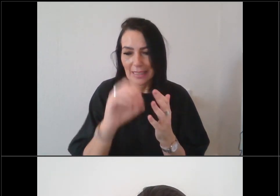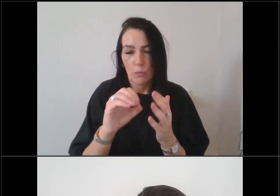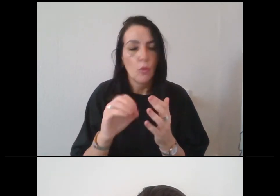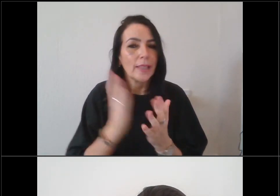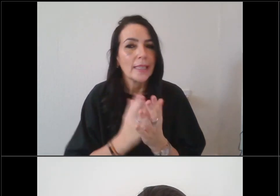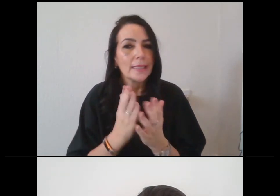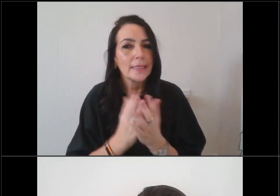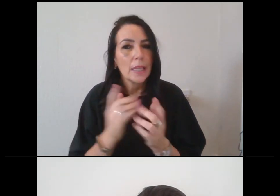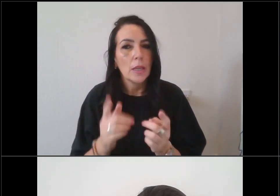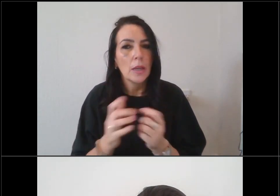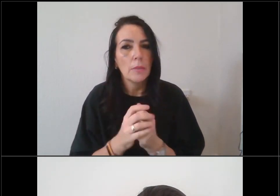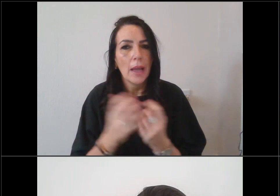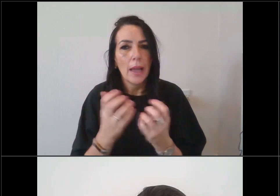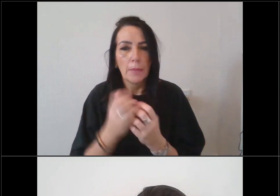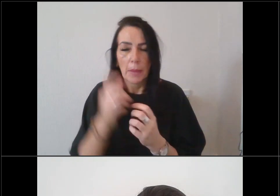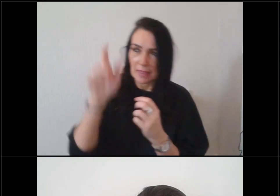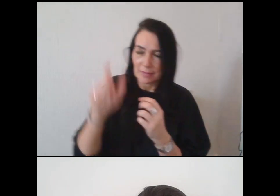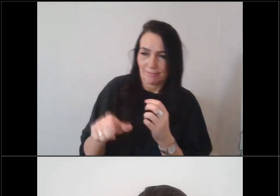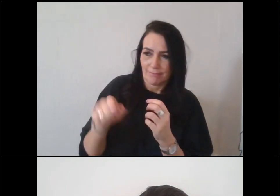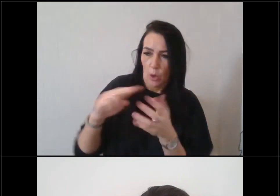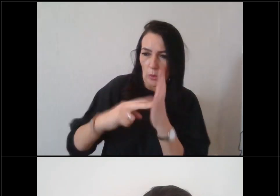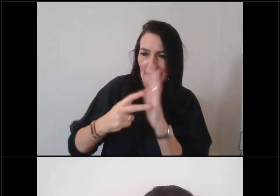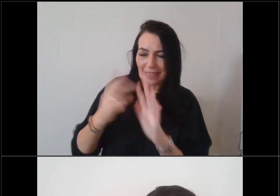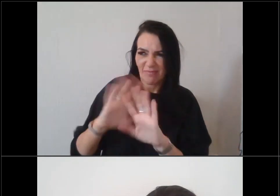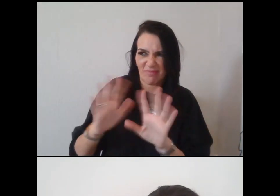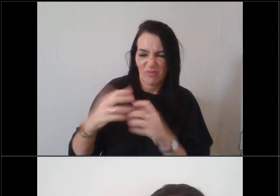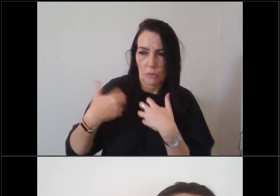do you persuade the one who isn't?